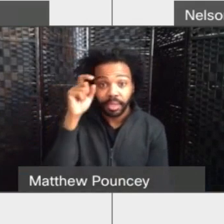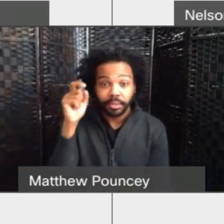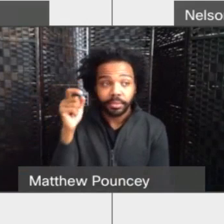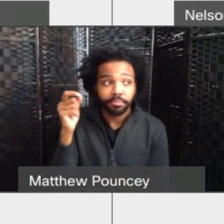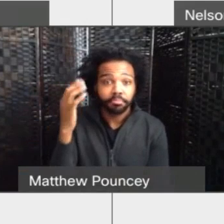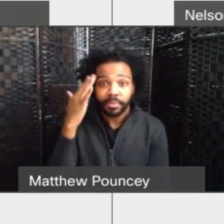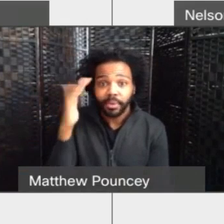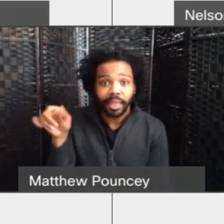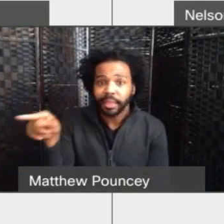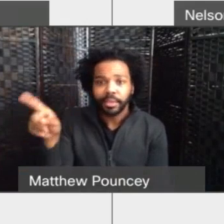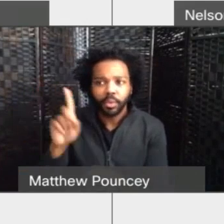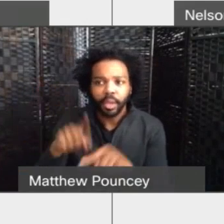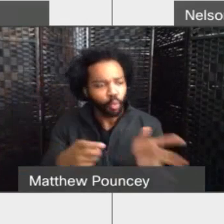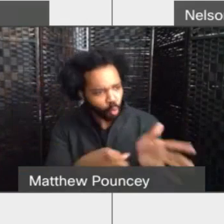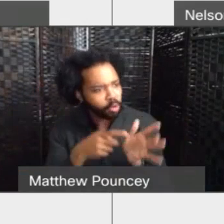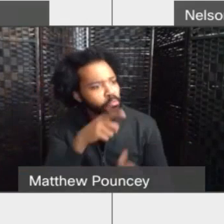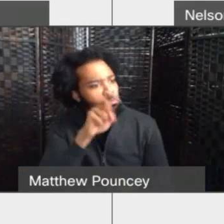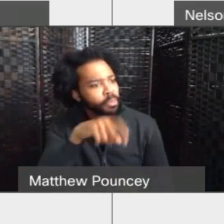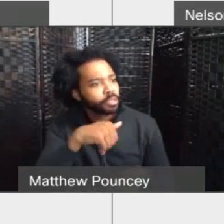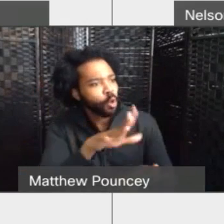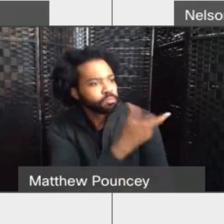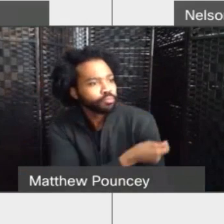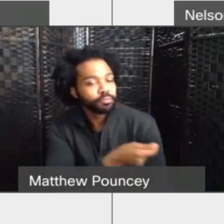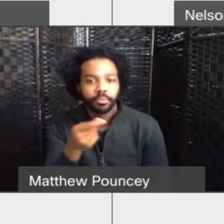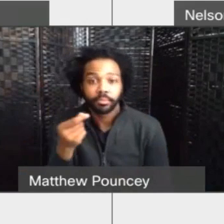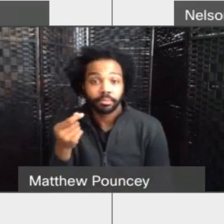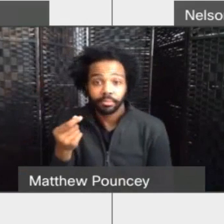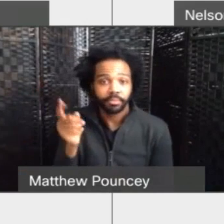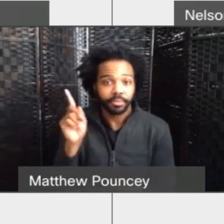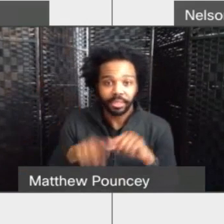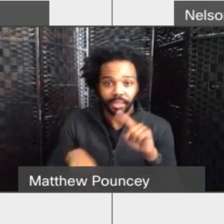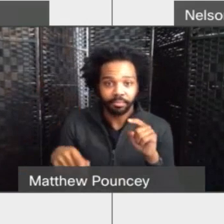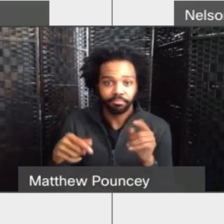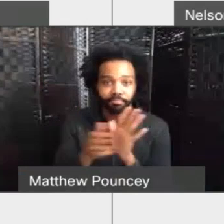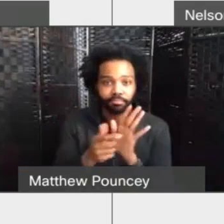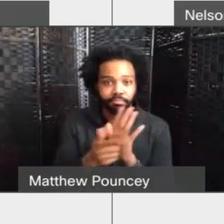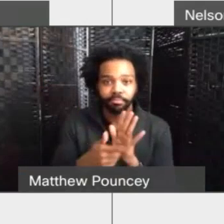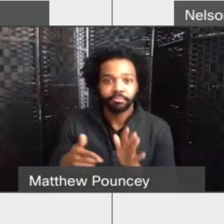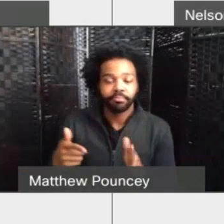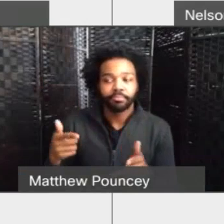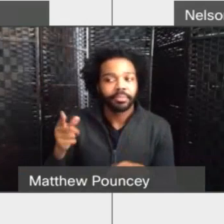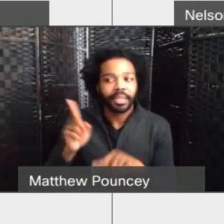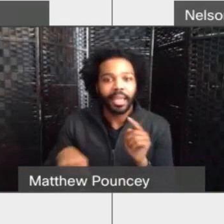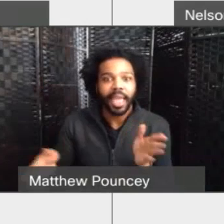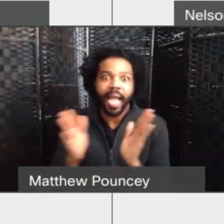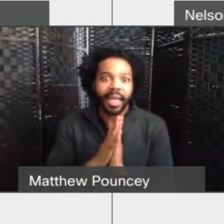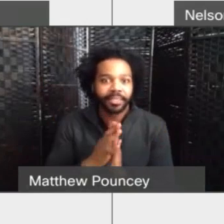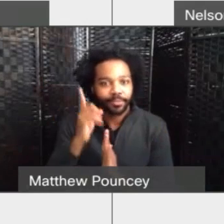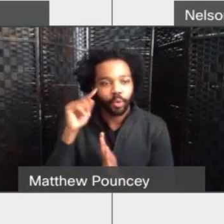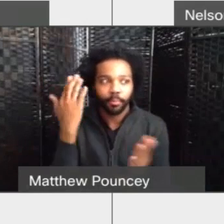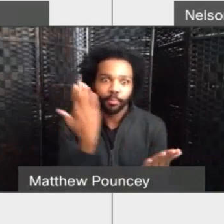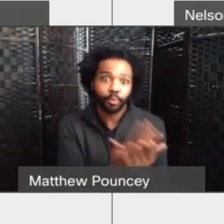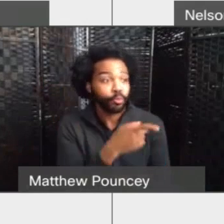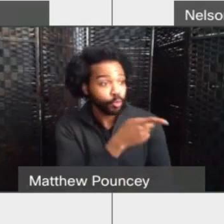they can't require staff to get the vaccine. And so they can't necessarily ask for evidence that they have the